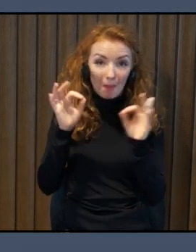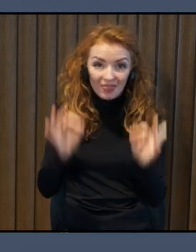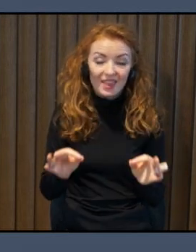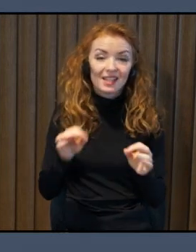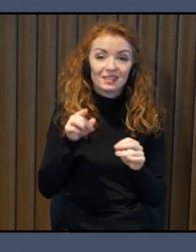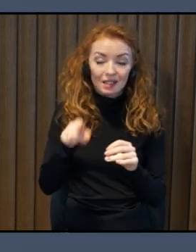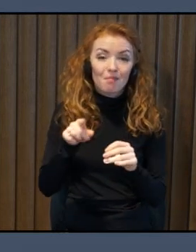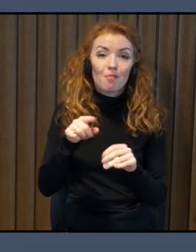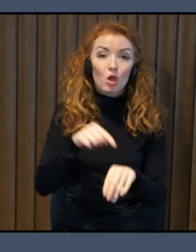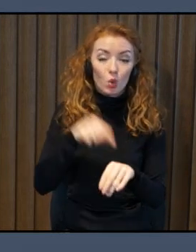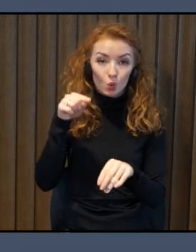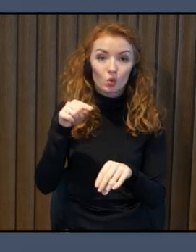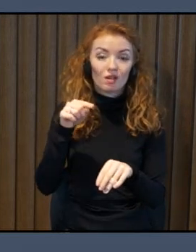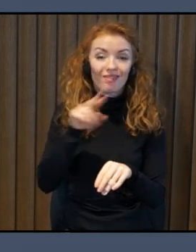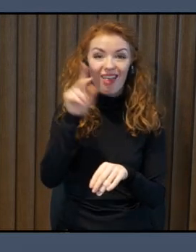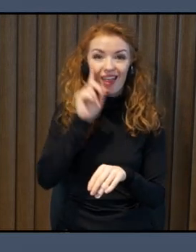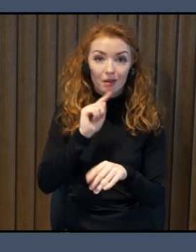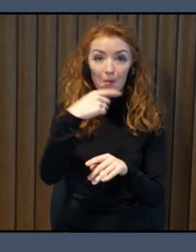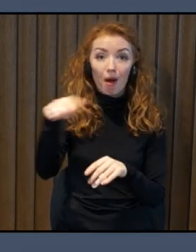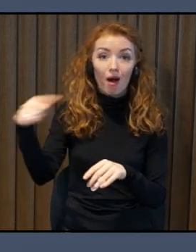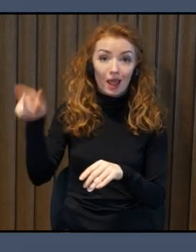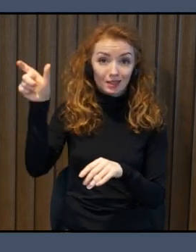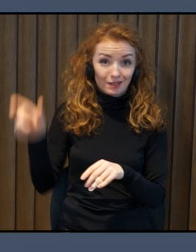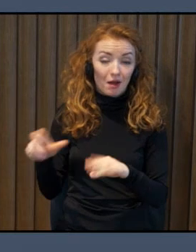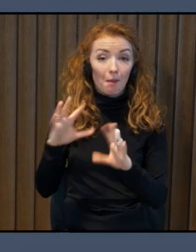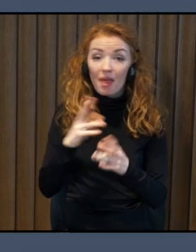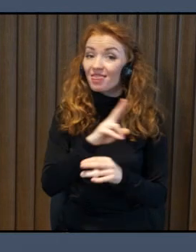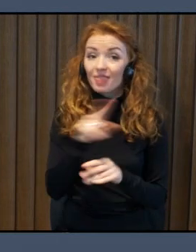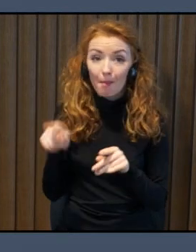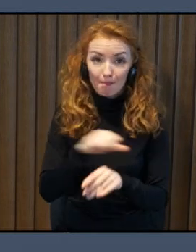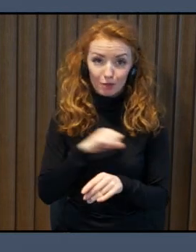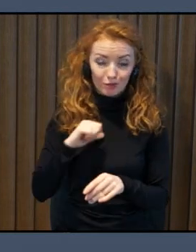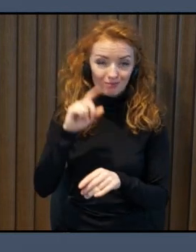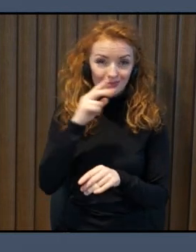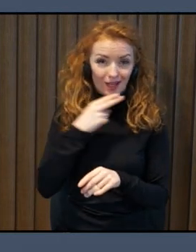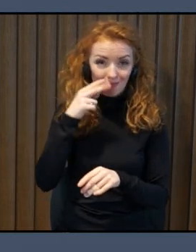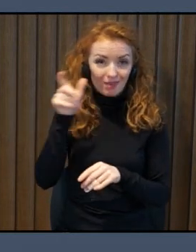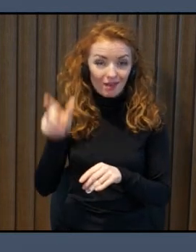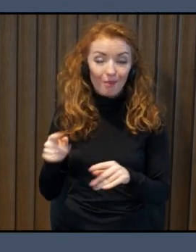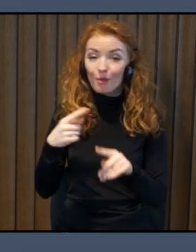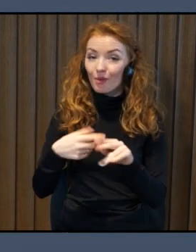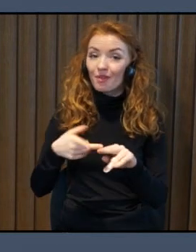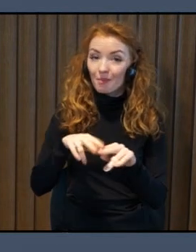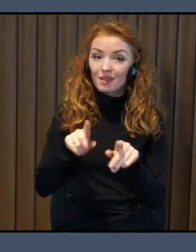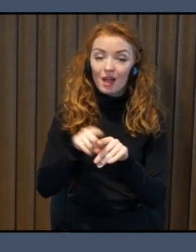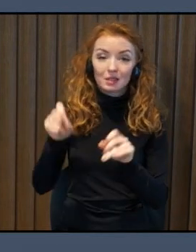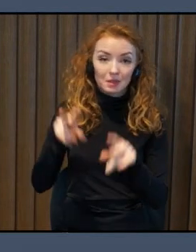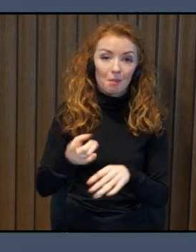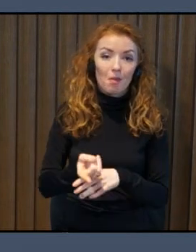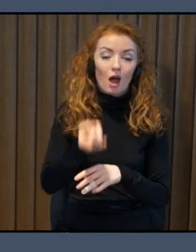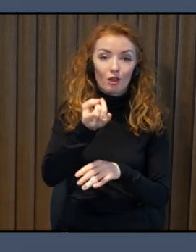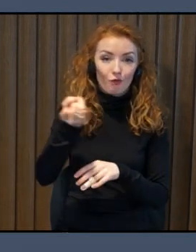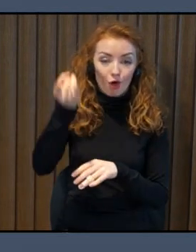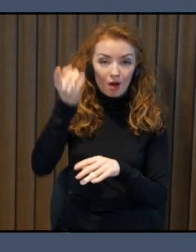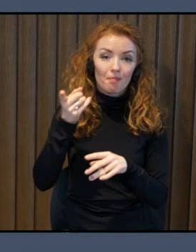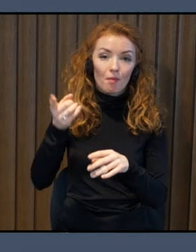level house and that's it. But no, he was thinking, let us create house with 3 floors, which make the